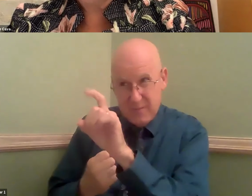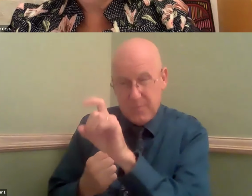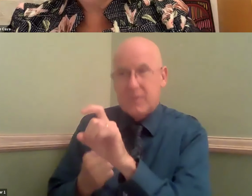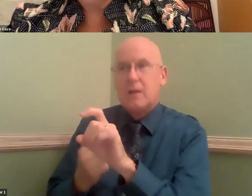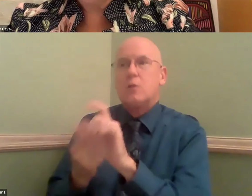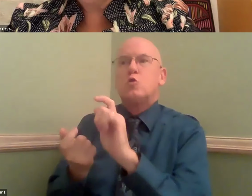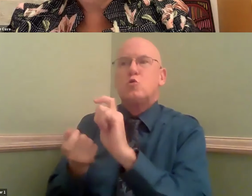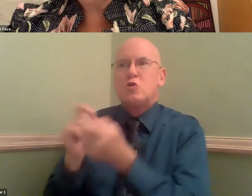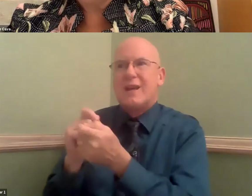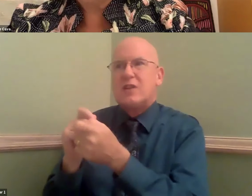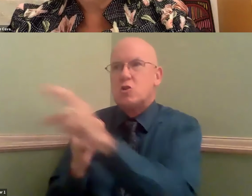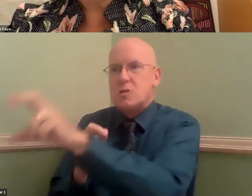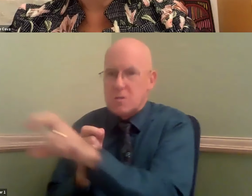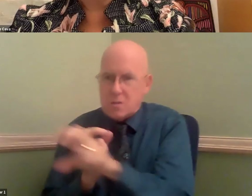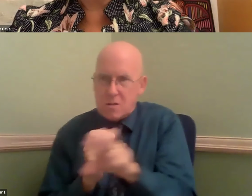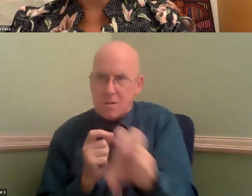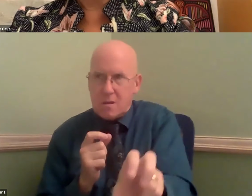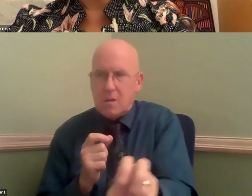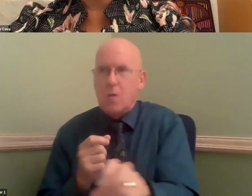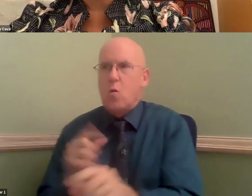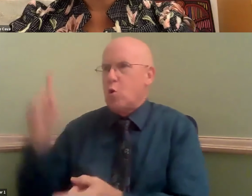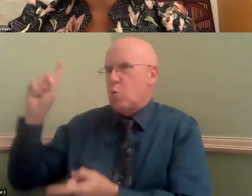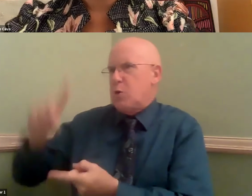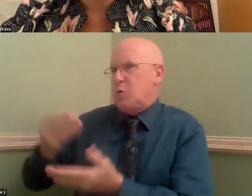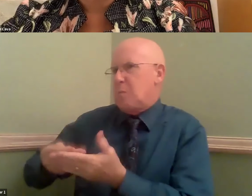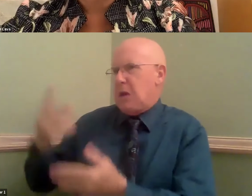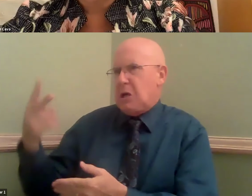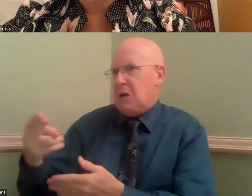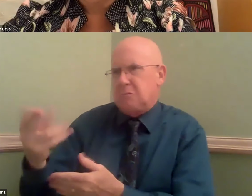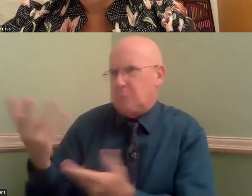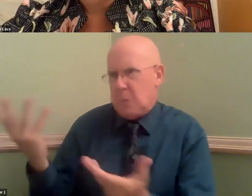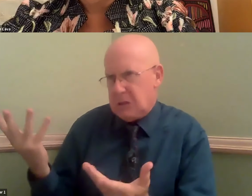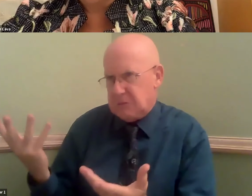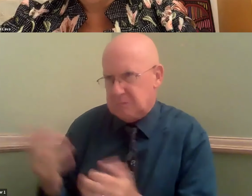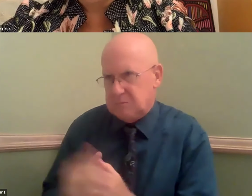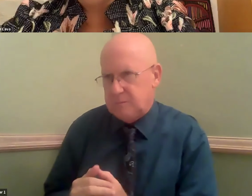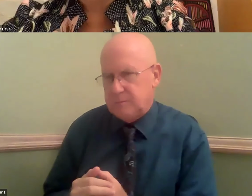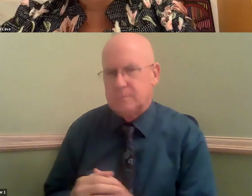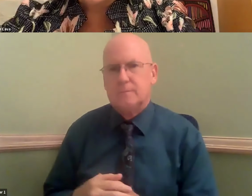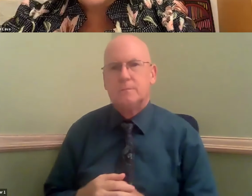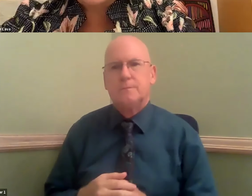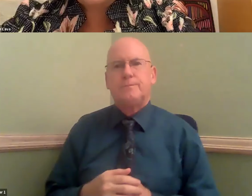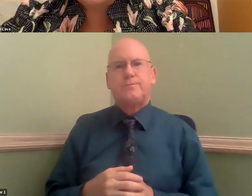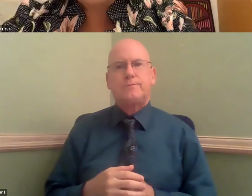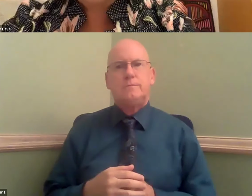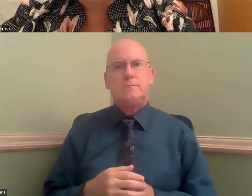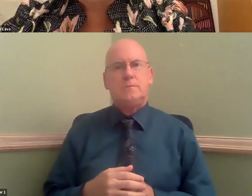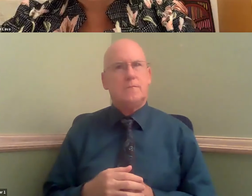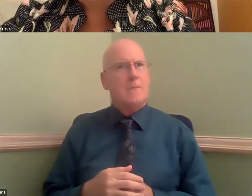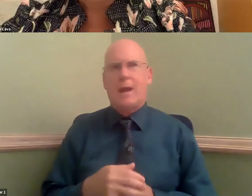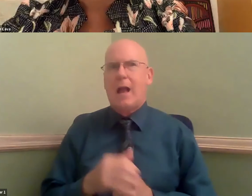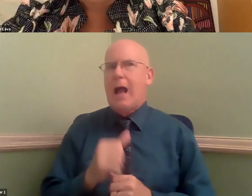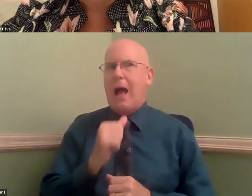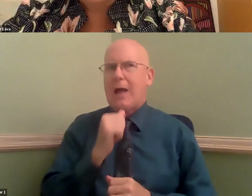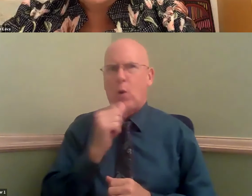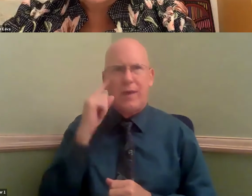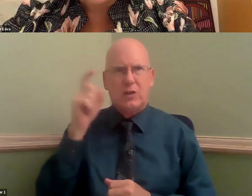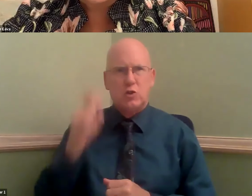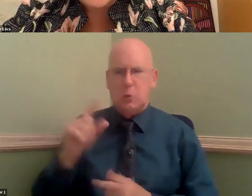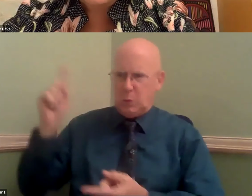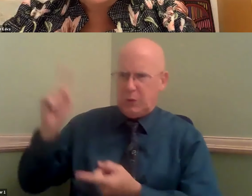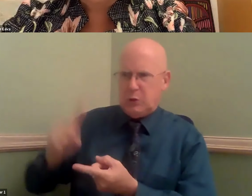redirecting resources? Are you in favor of defunding police? What are you in favor of? Well, I'm certainly not in favor of defunding, because I haven't